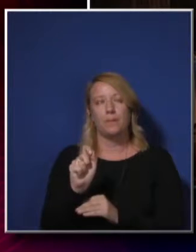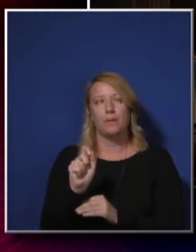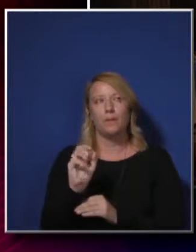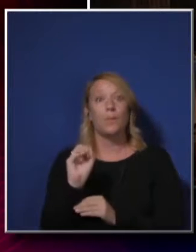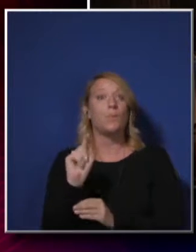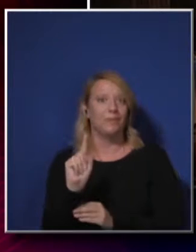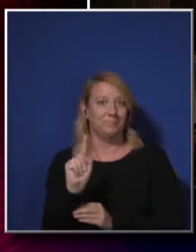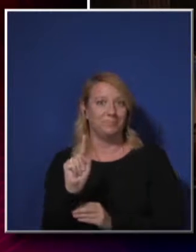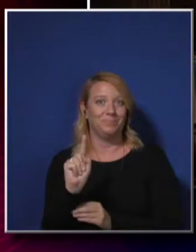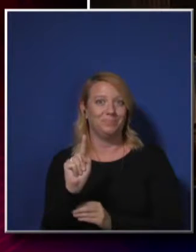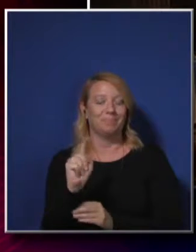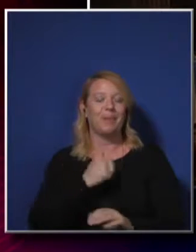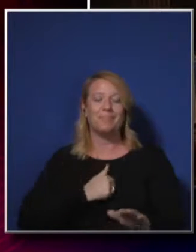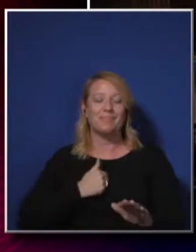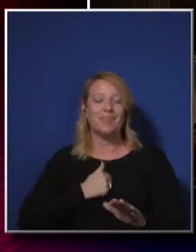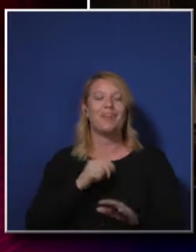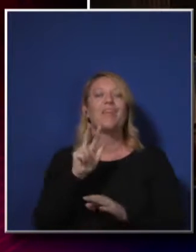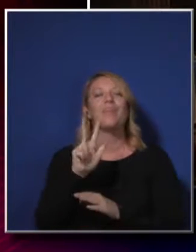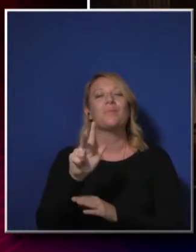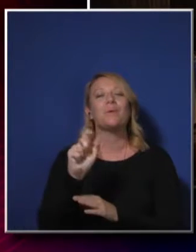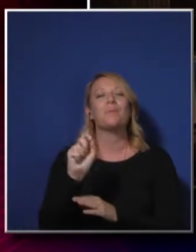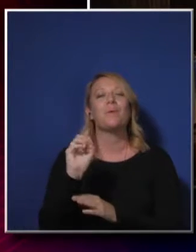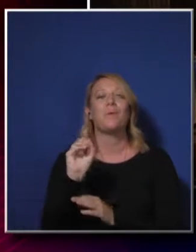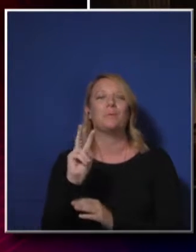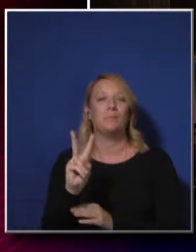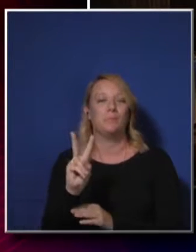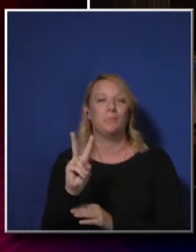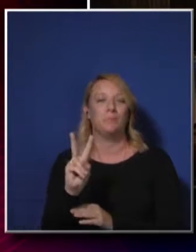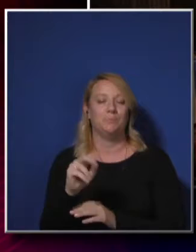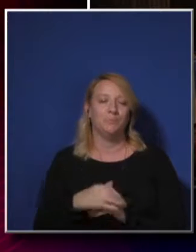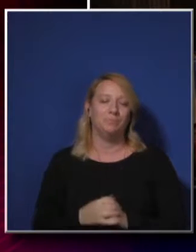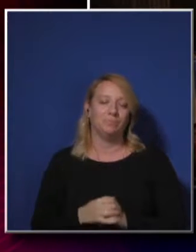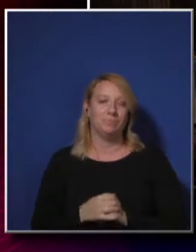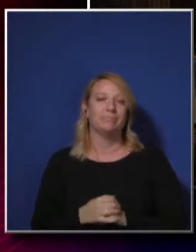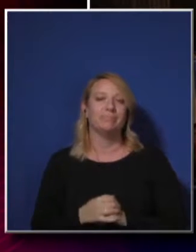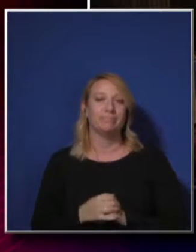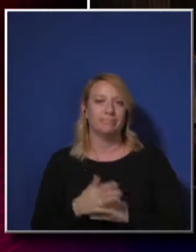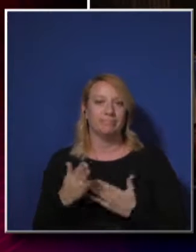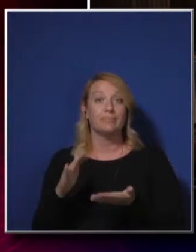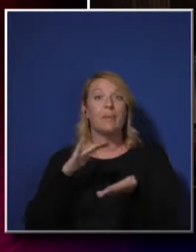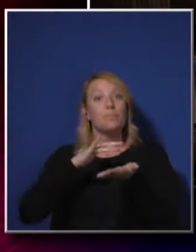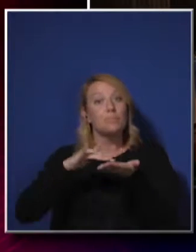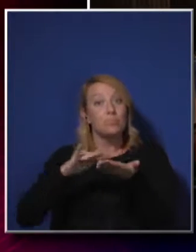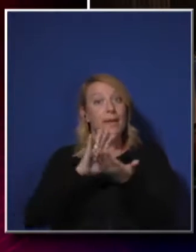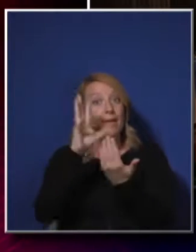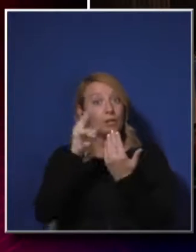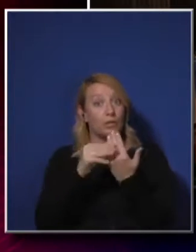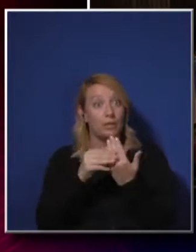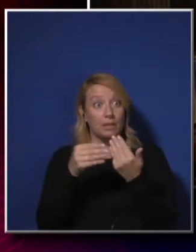3.01. I'm sorry, 3.02. Adoption of Braille curriculum.